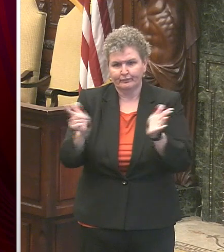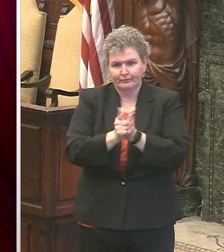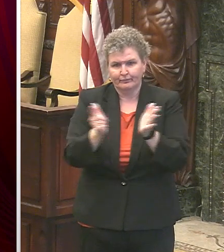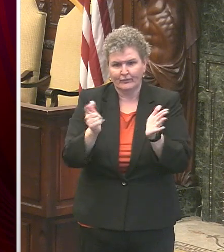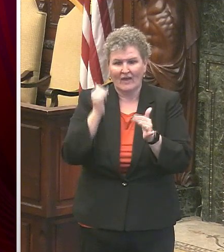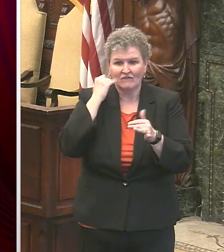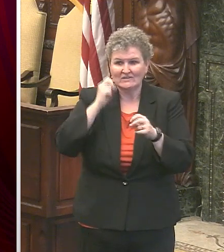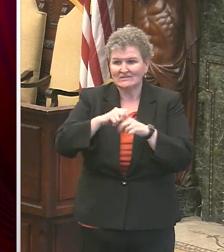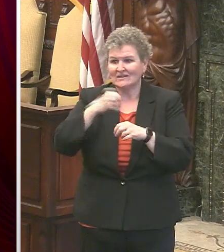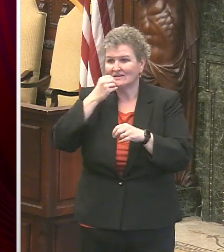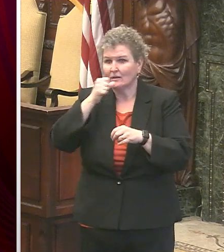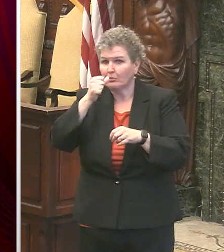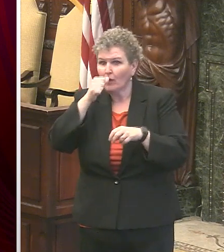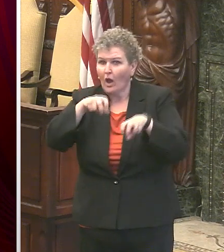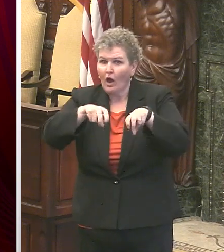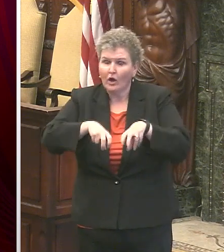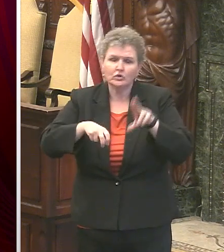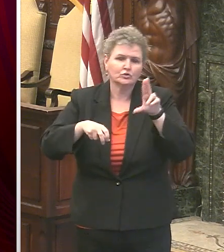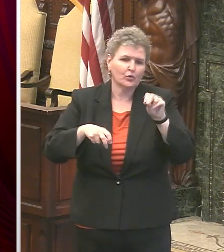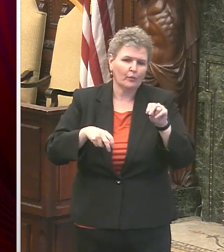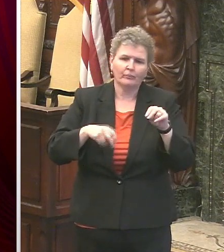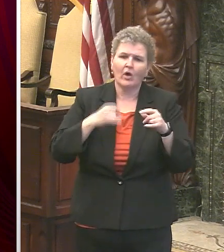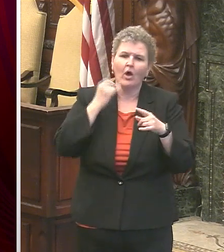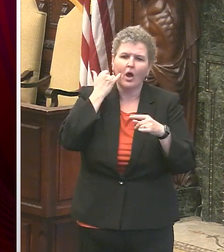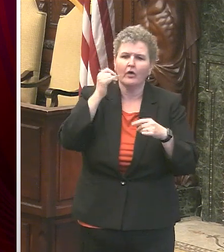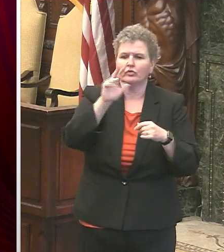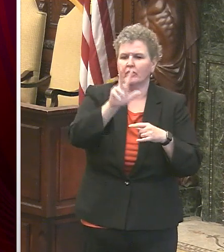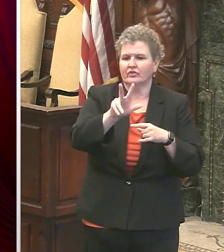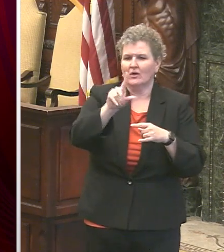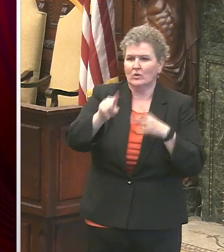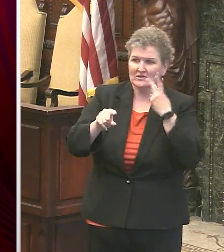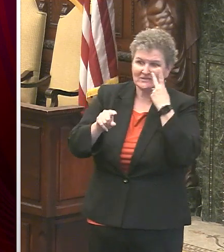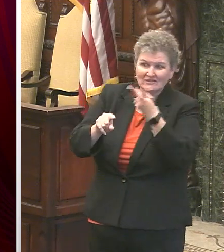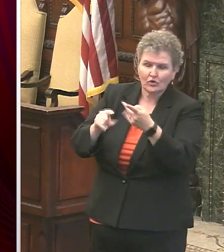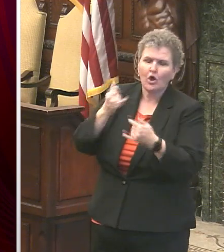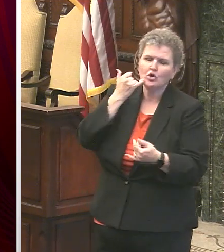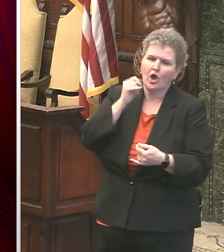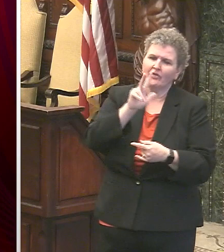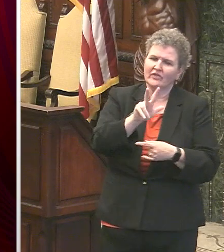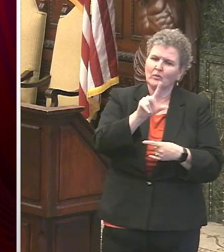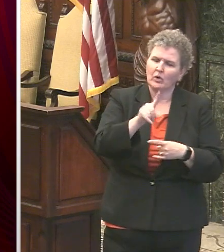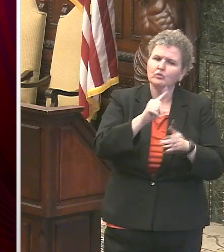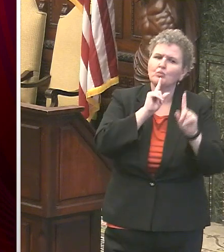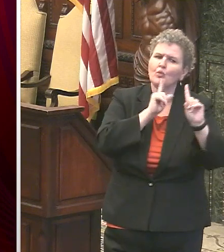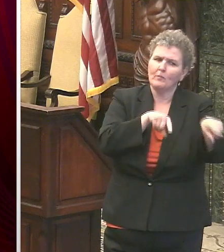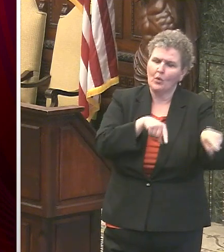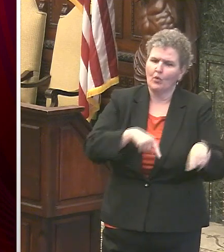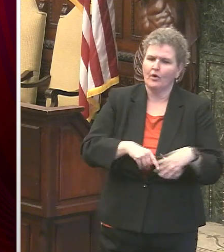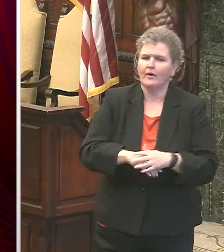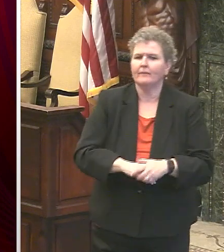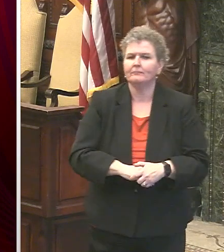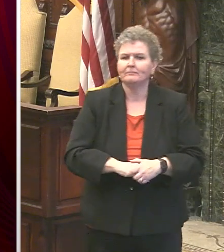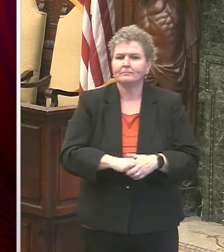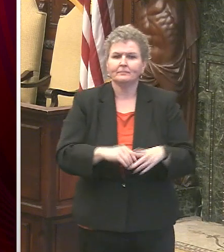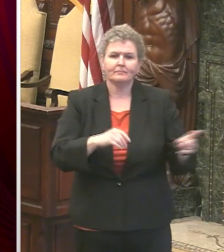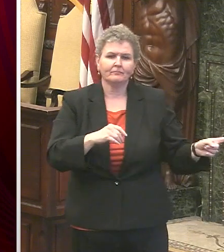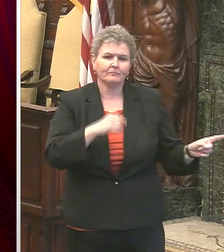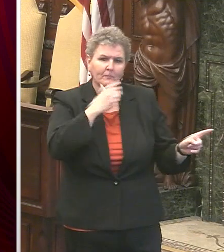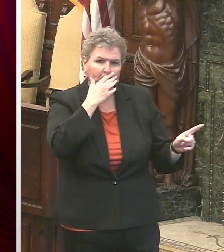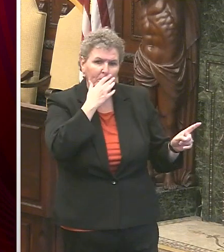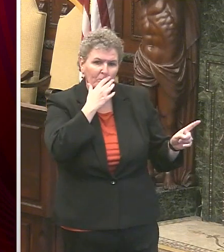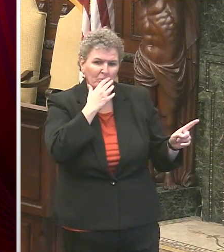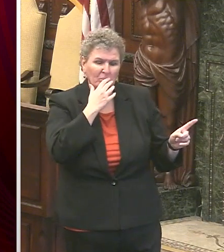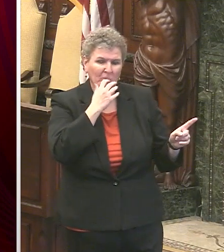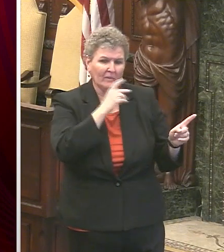is out of compliance in any other way, they should call 311 and we can send an inspector out to respond to that complaint. Hey, Doc, correct me if I'm wrong, but I think some of the bar